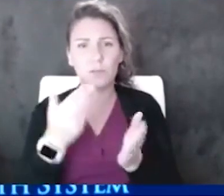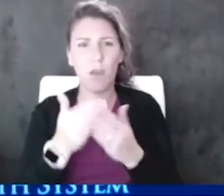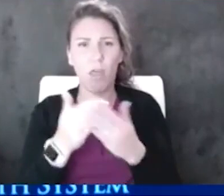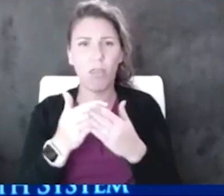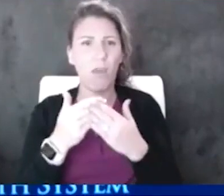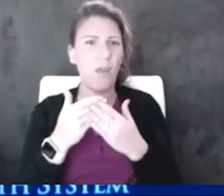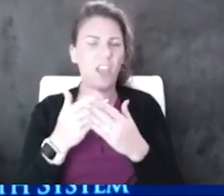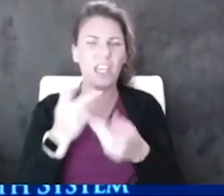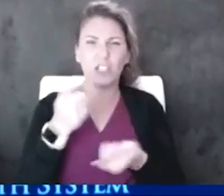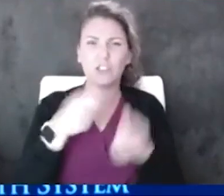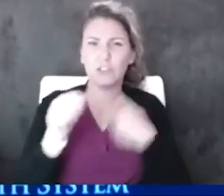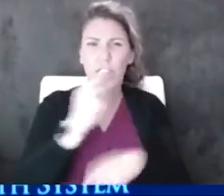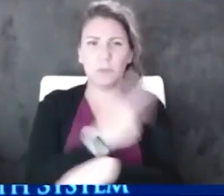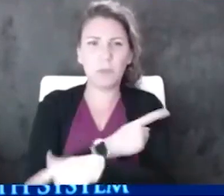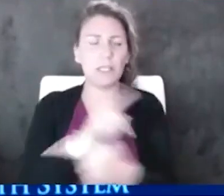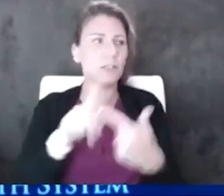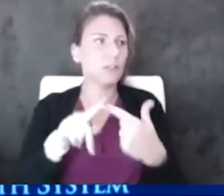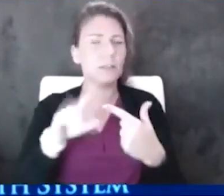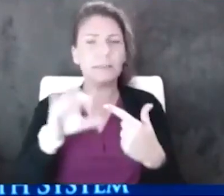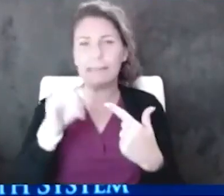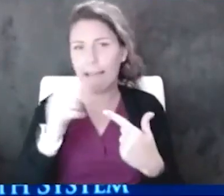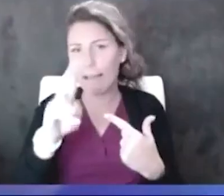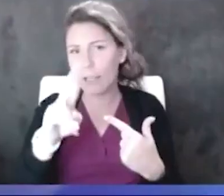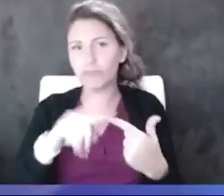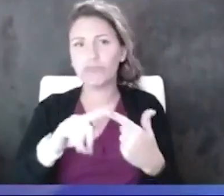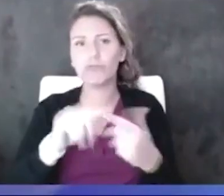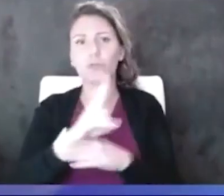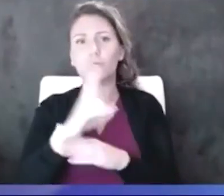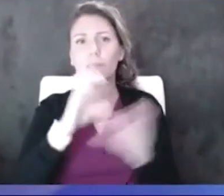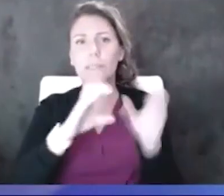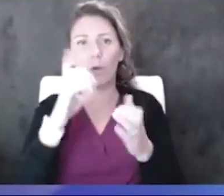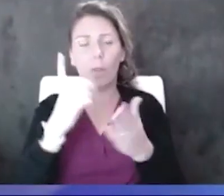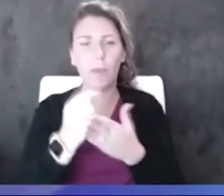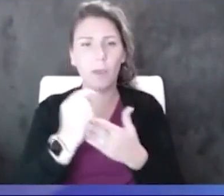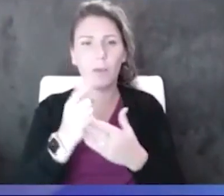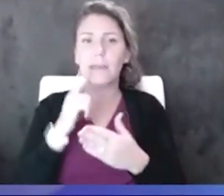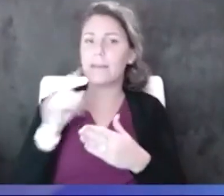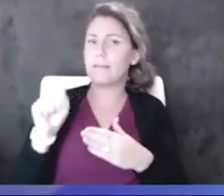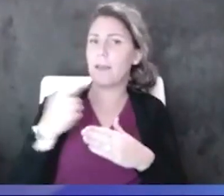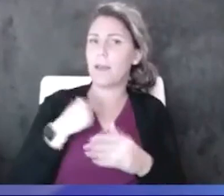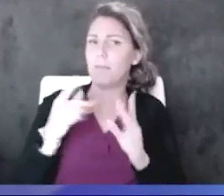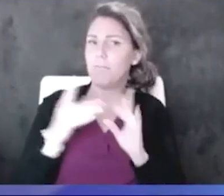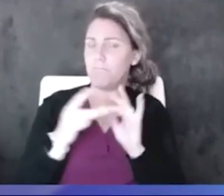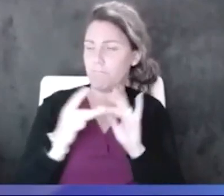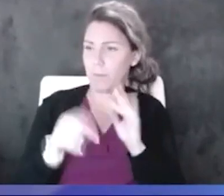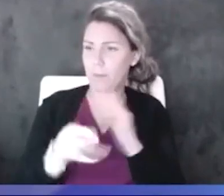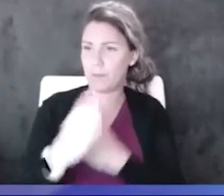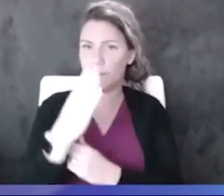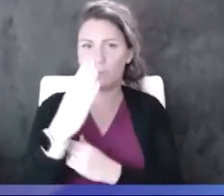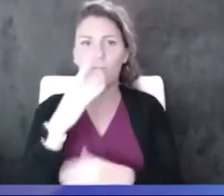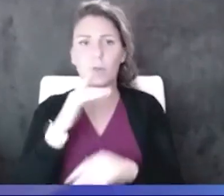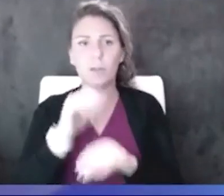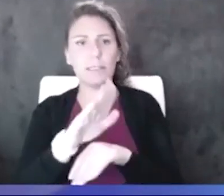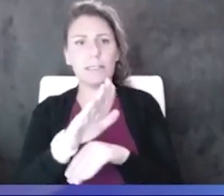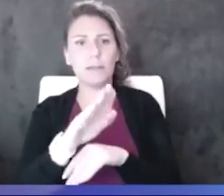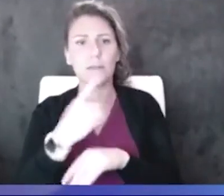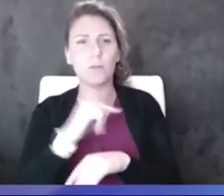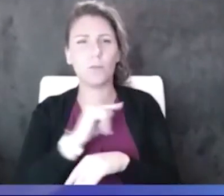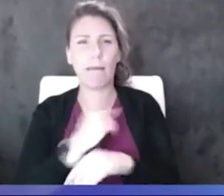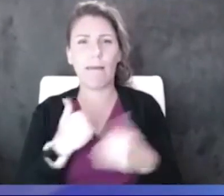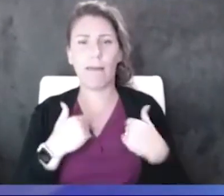and cancer chemotherapy active. Yeah, and I was, I think I made a comment this morning when I sent, because we did have I want to say